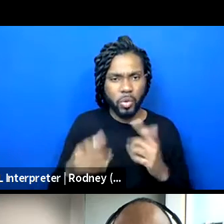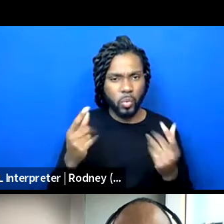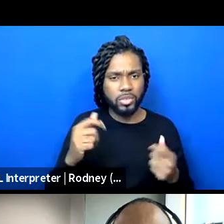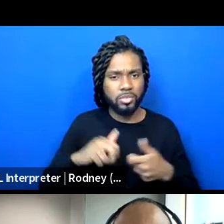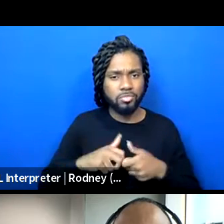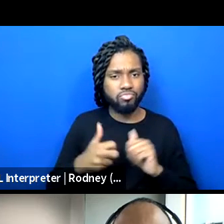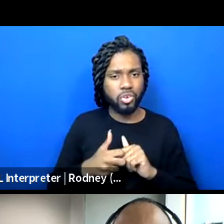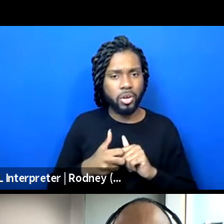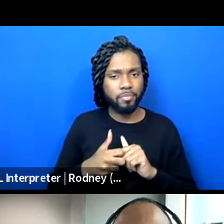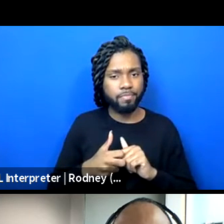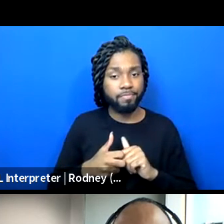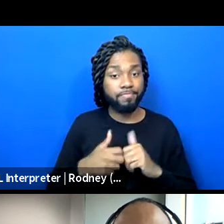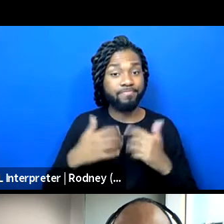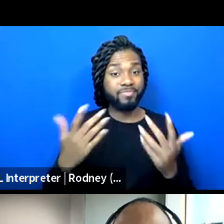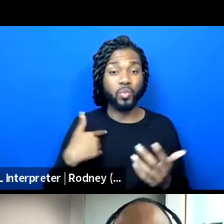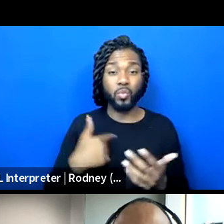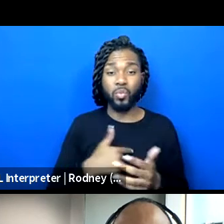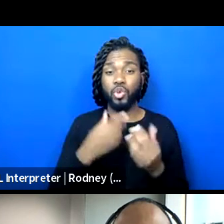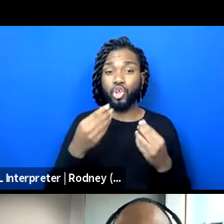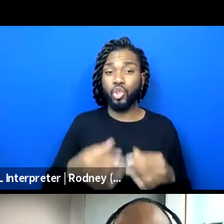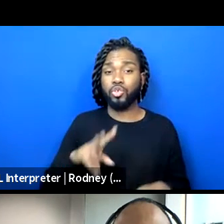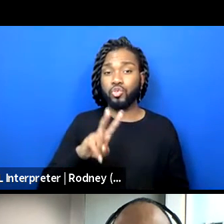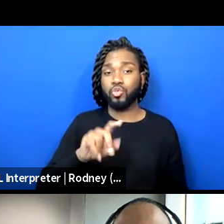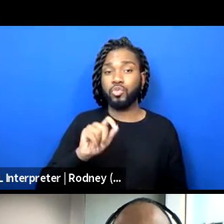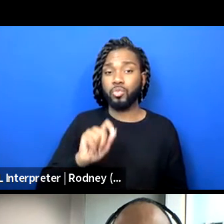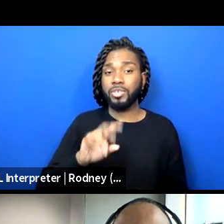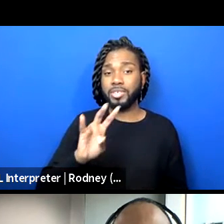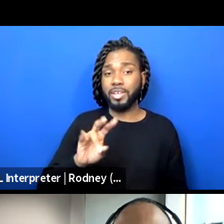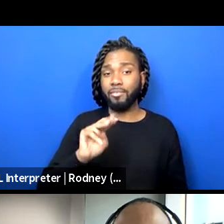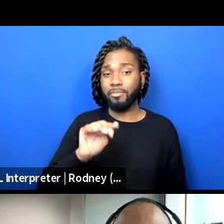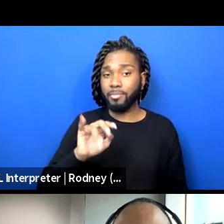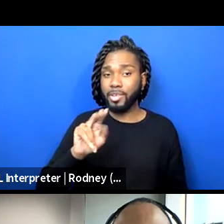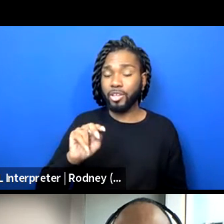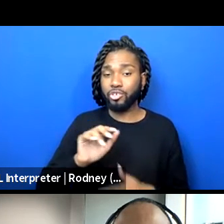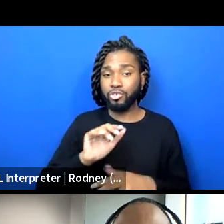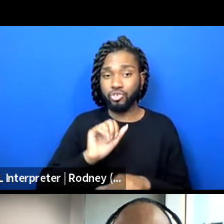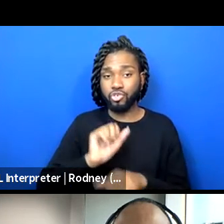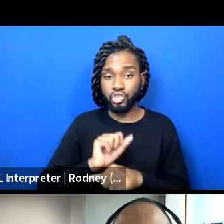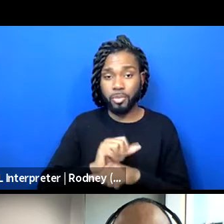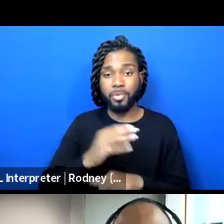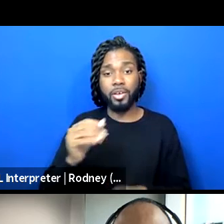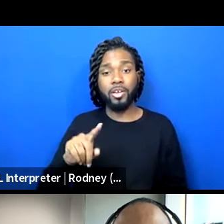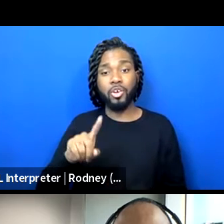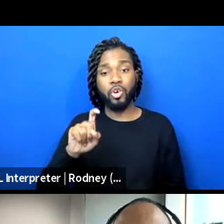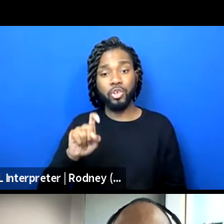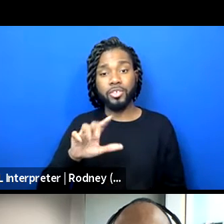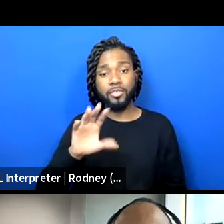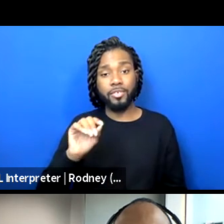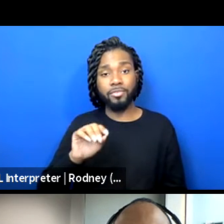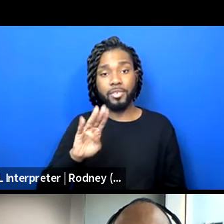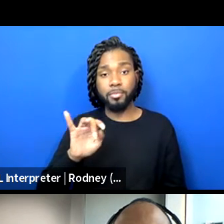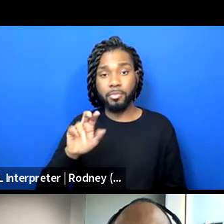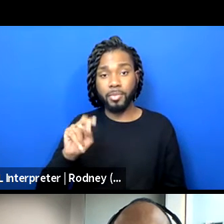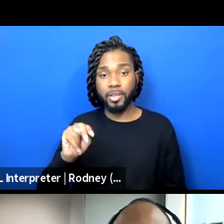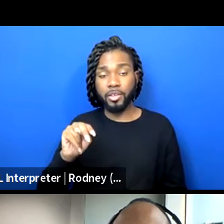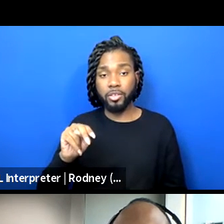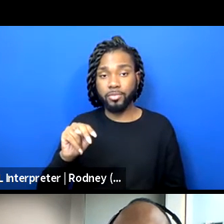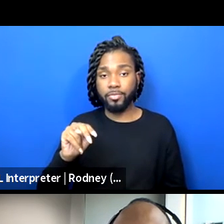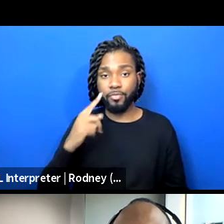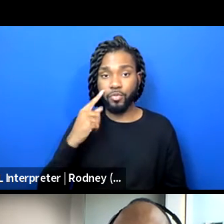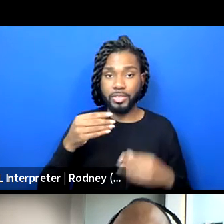We lost 2.7 million jobs and $150 billion in sales and goods and services,